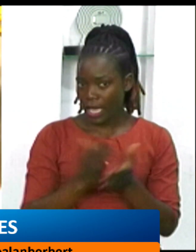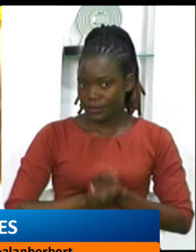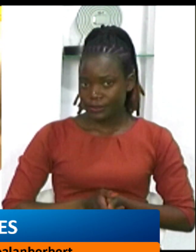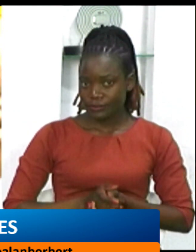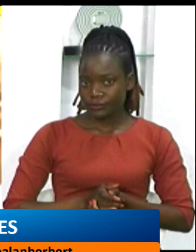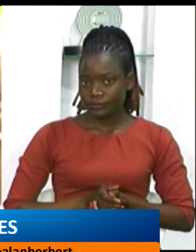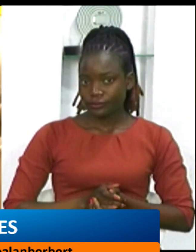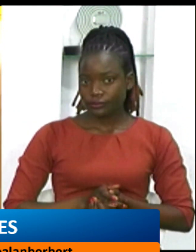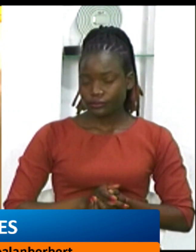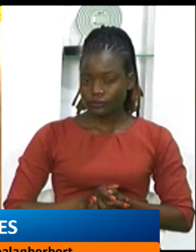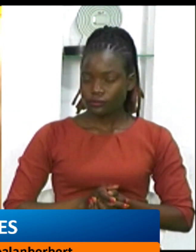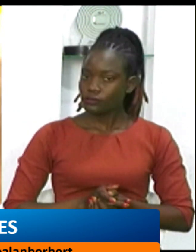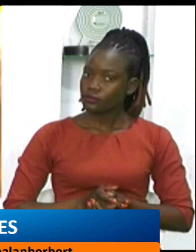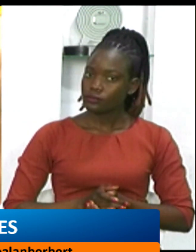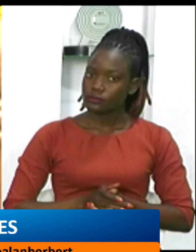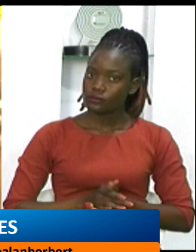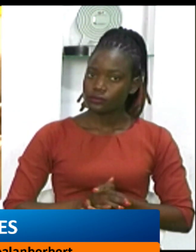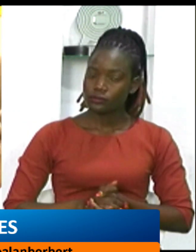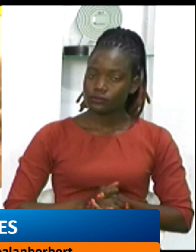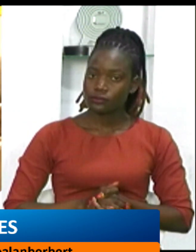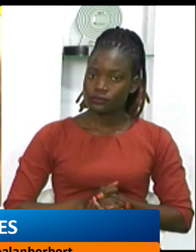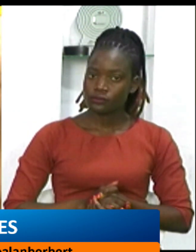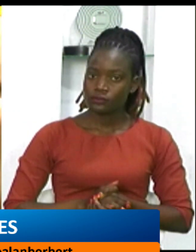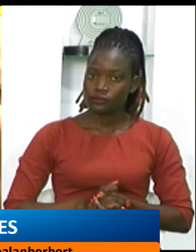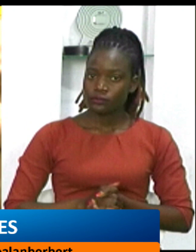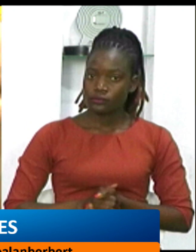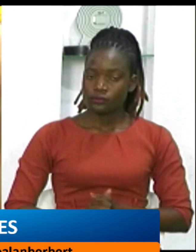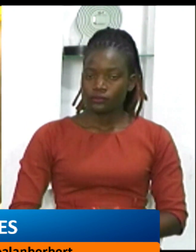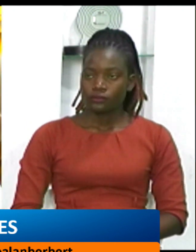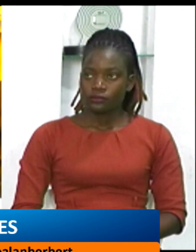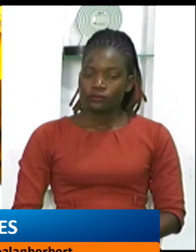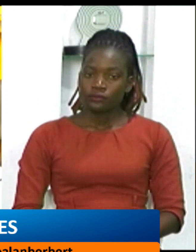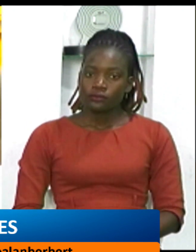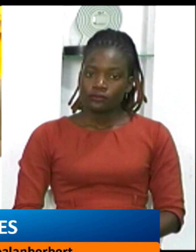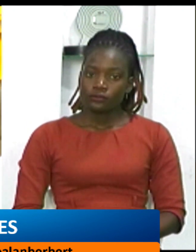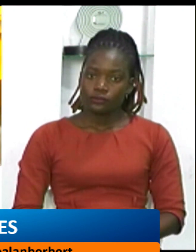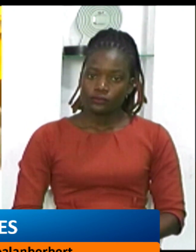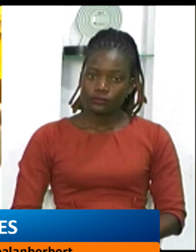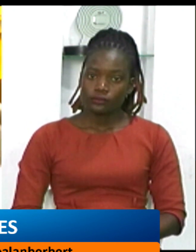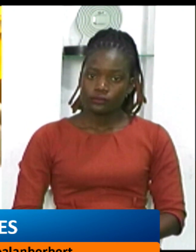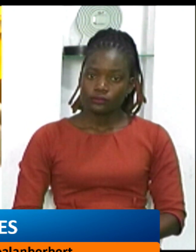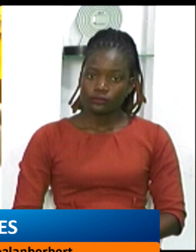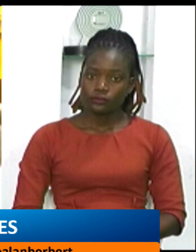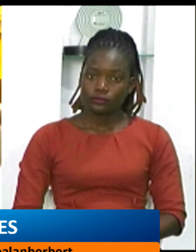MP? Where will I go? Nimeweka my 5 million shillings kwa nyumba moja na nimekuwa